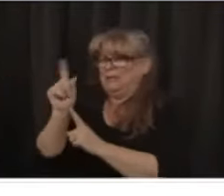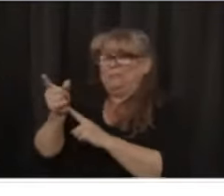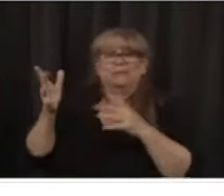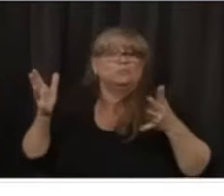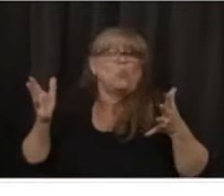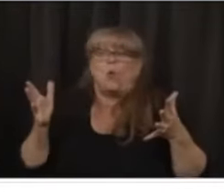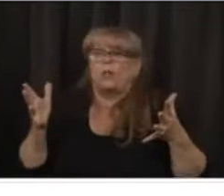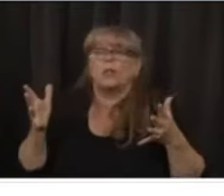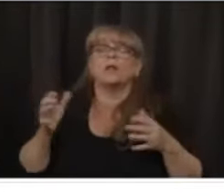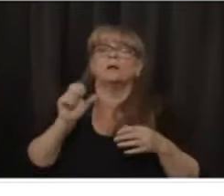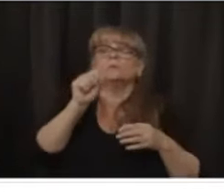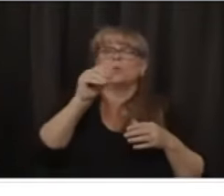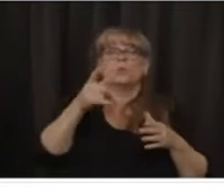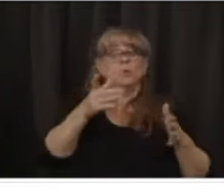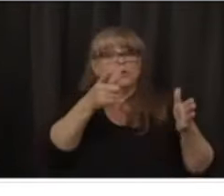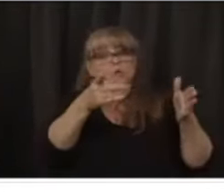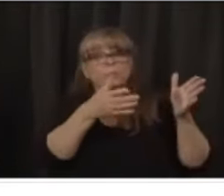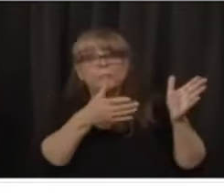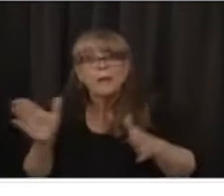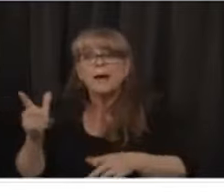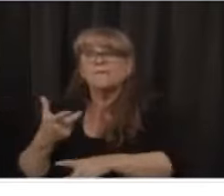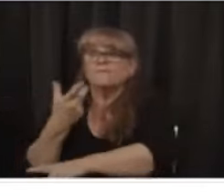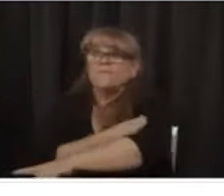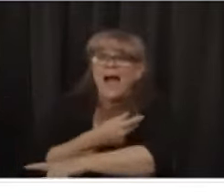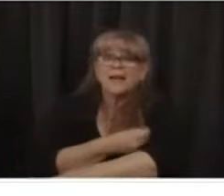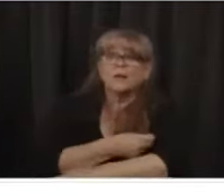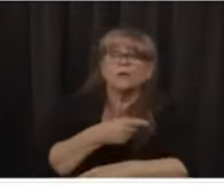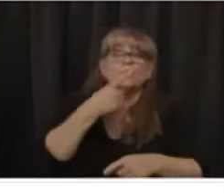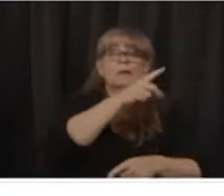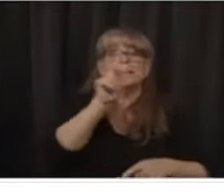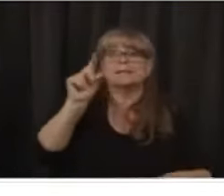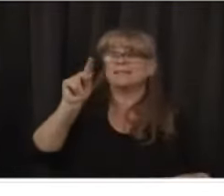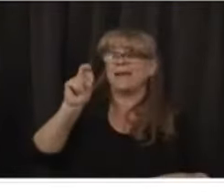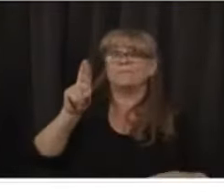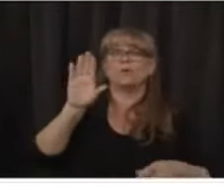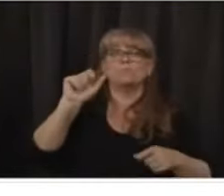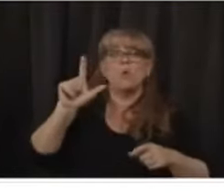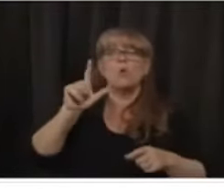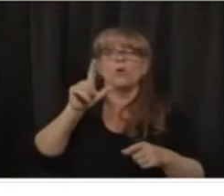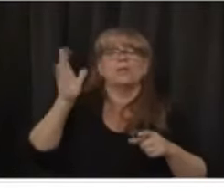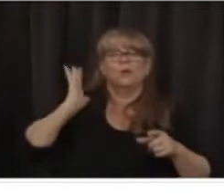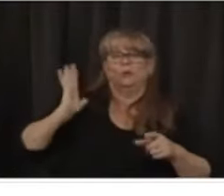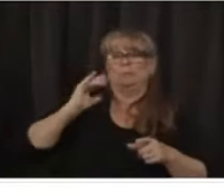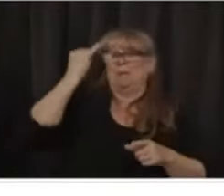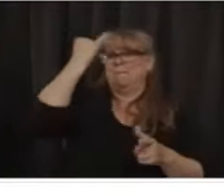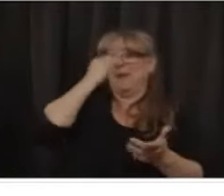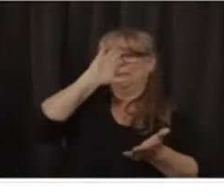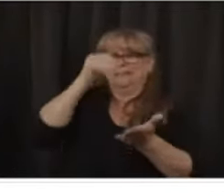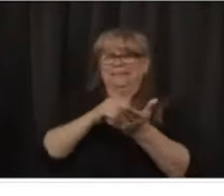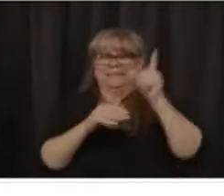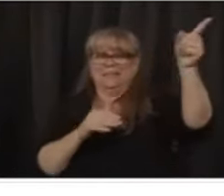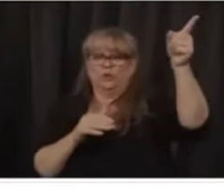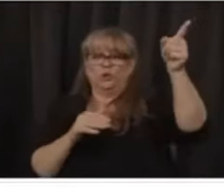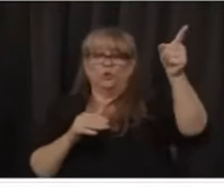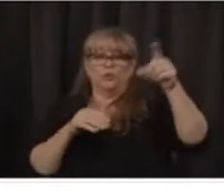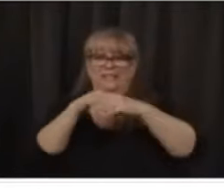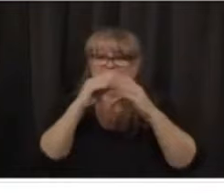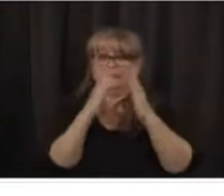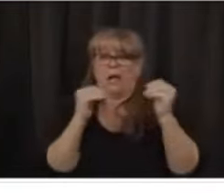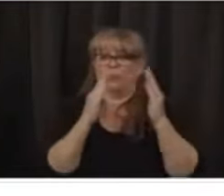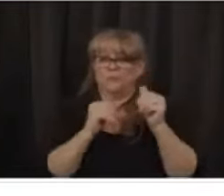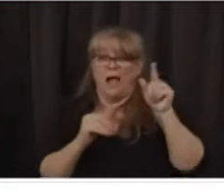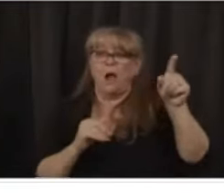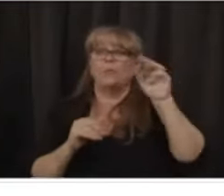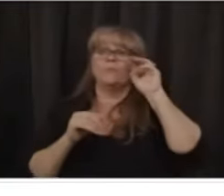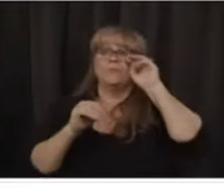vaccinated, Denver's Ball Arena, which is Pepsi, formerly known as Pepsi Center, for those who don't follow the names of things. There's